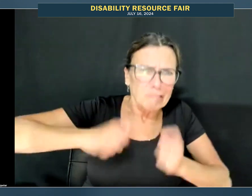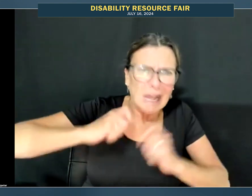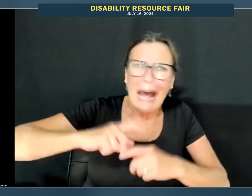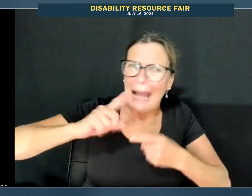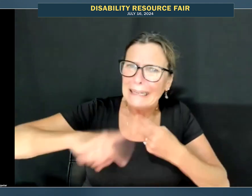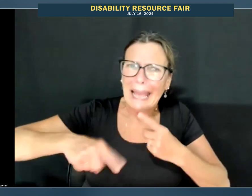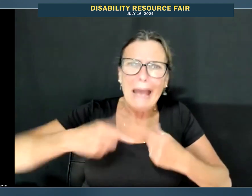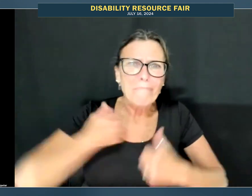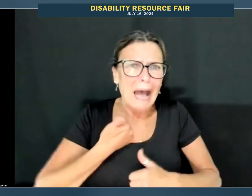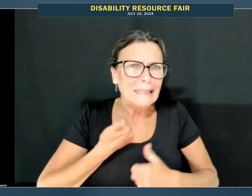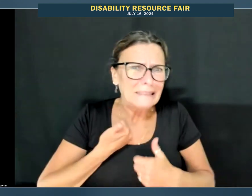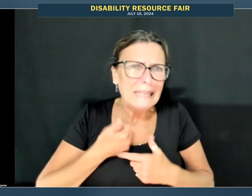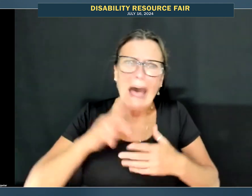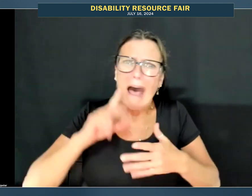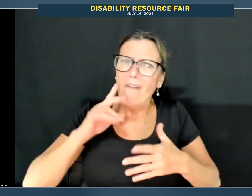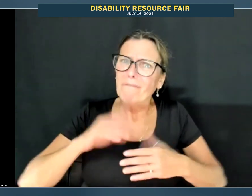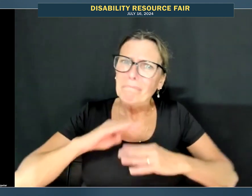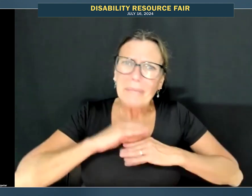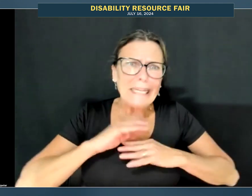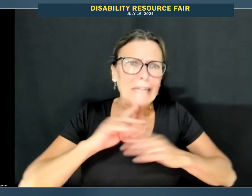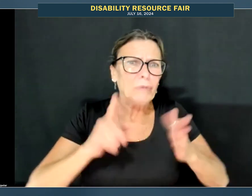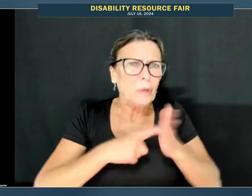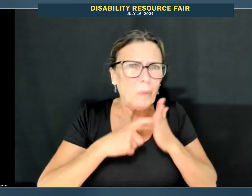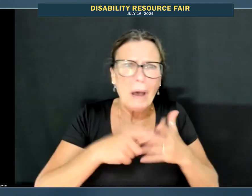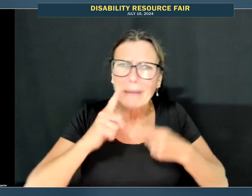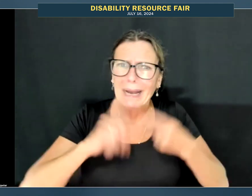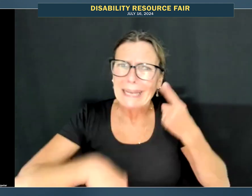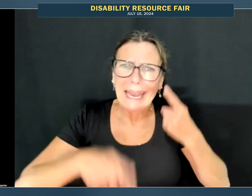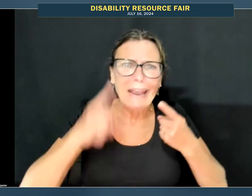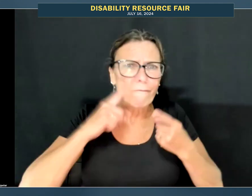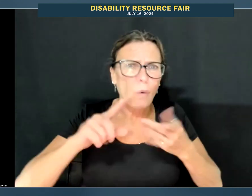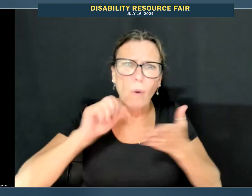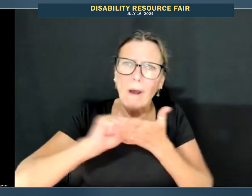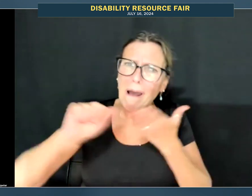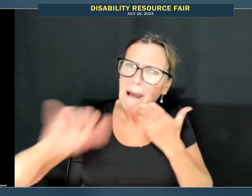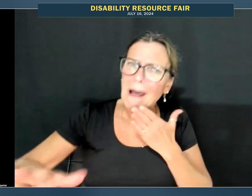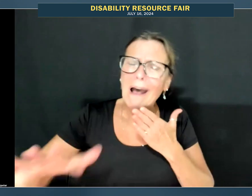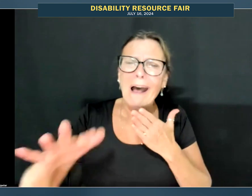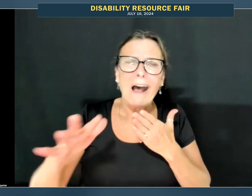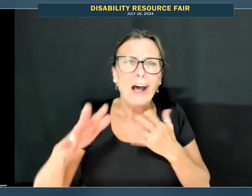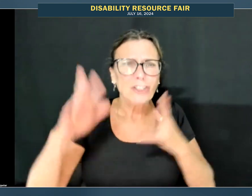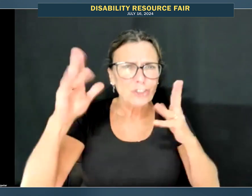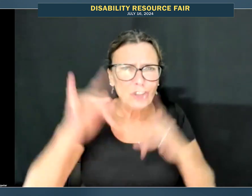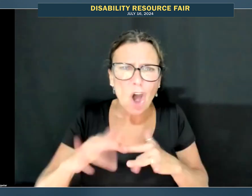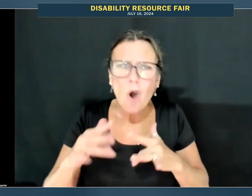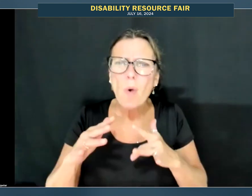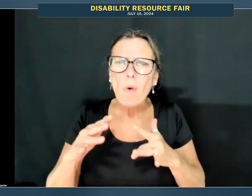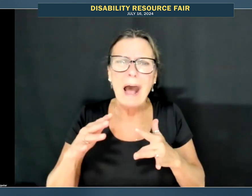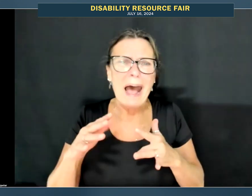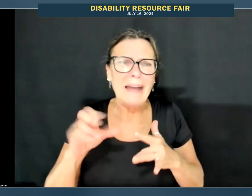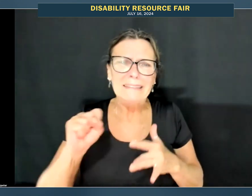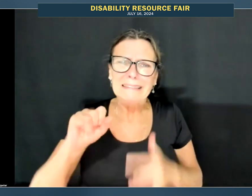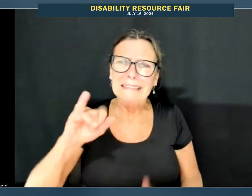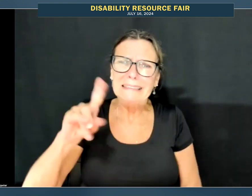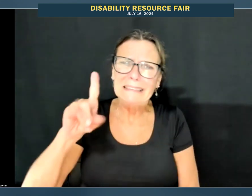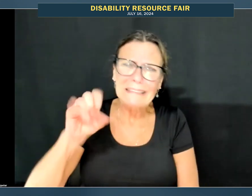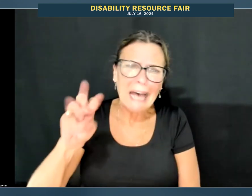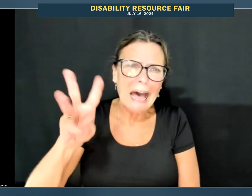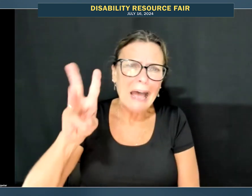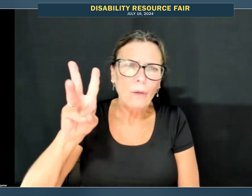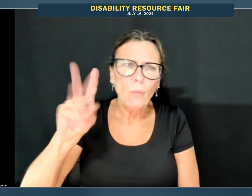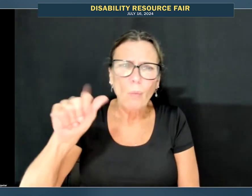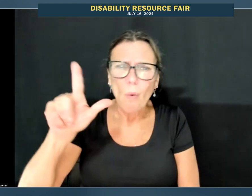the requirements in regulation for the clearing of sidewalks. There's a lot of work still to be done to be